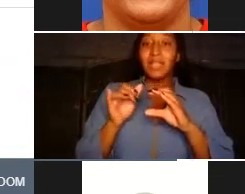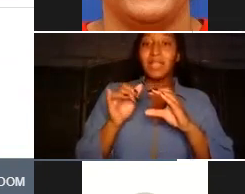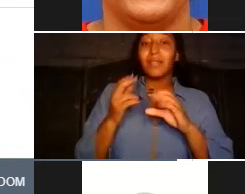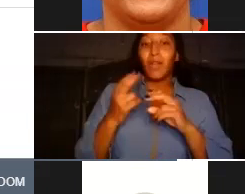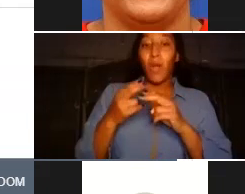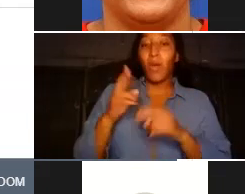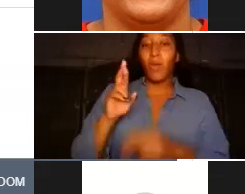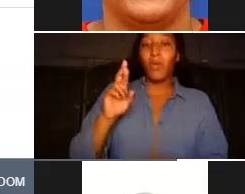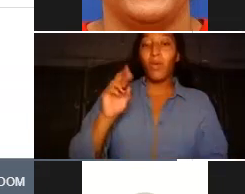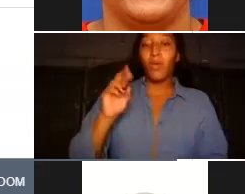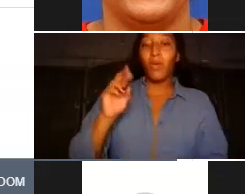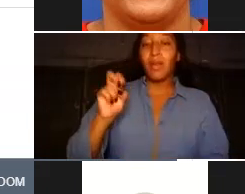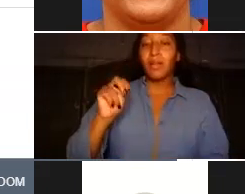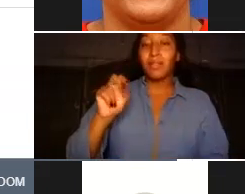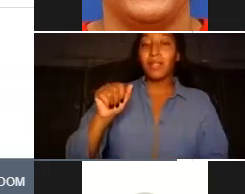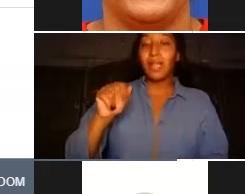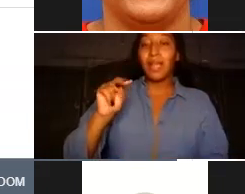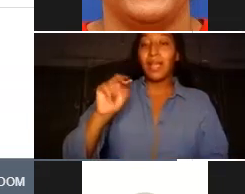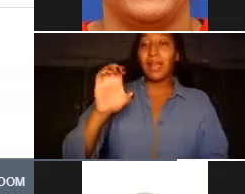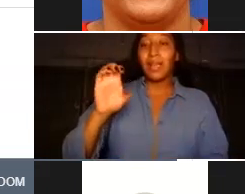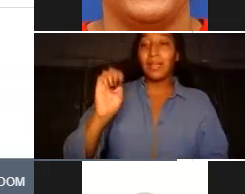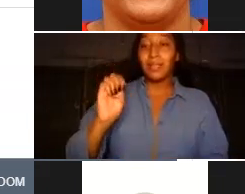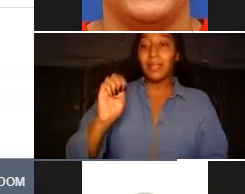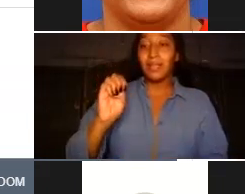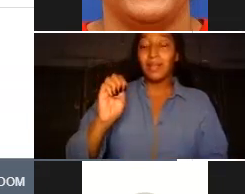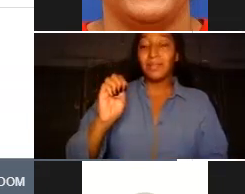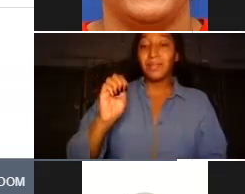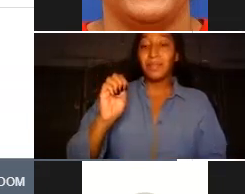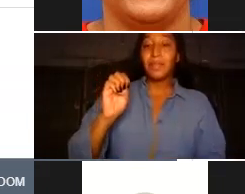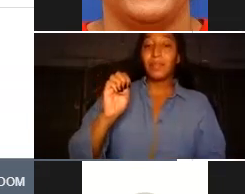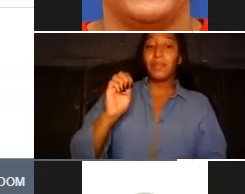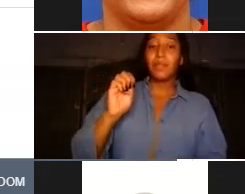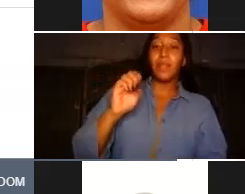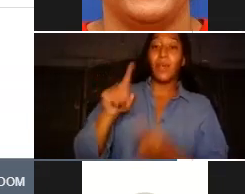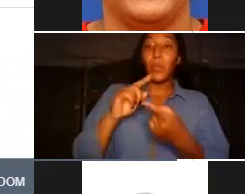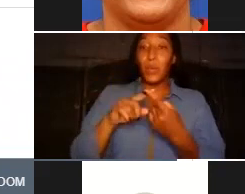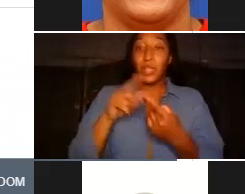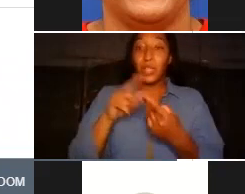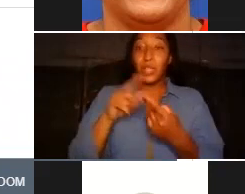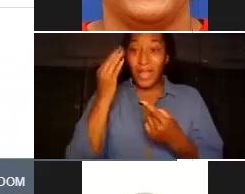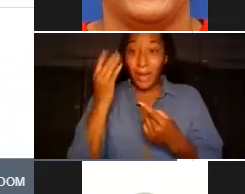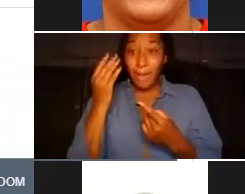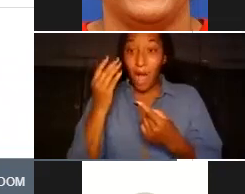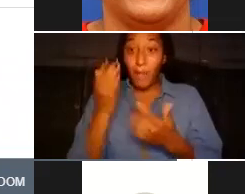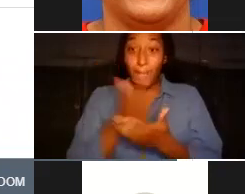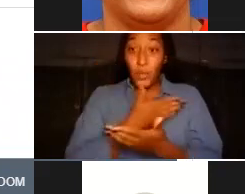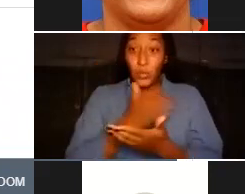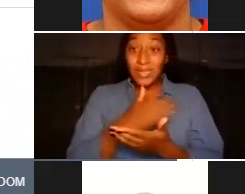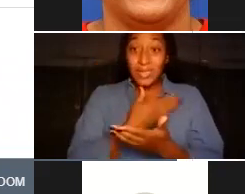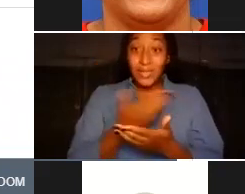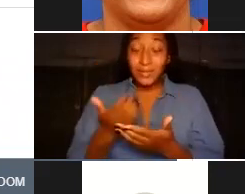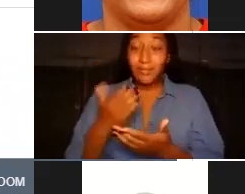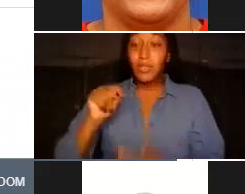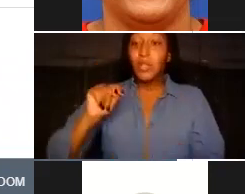That's a very useful phenomena when we talk about, for example, tuning instruments. So like if you're trying to tune a